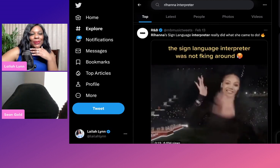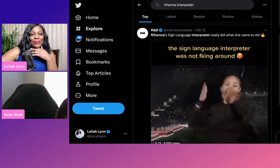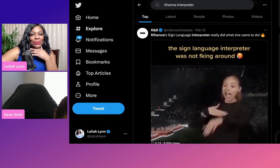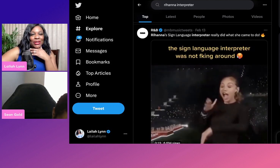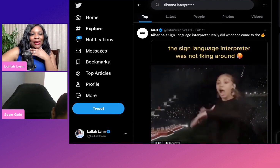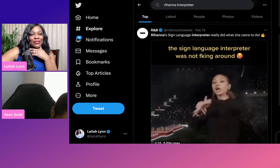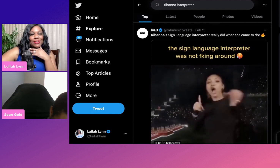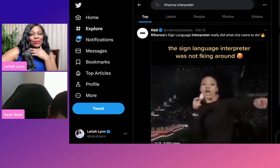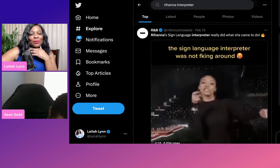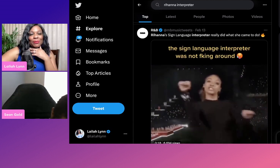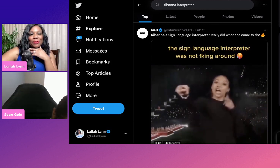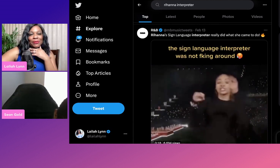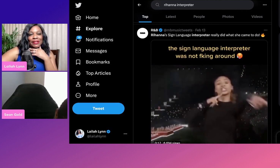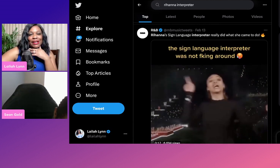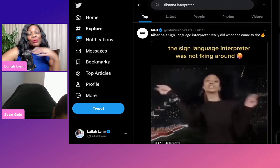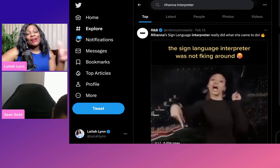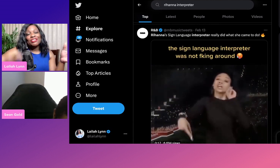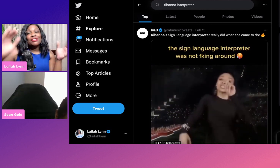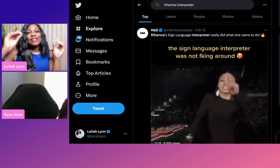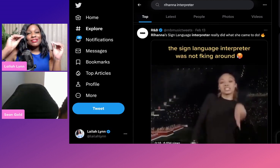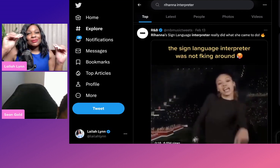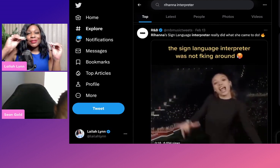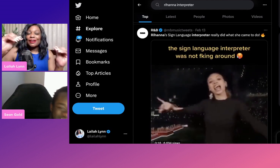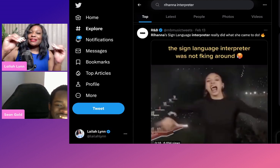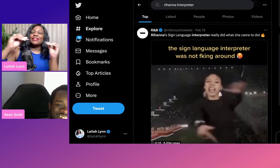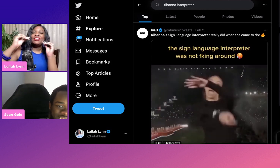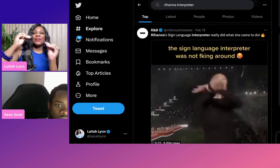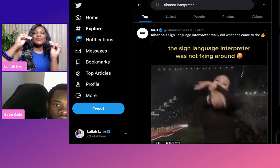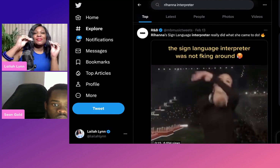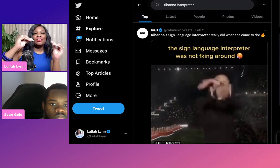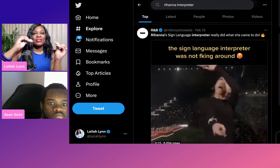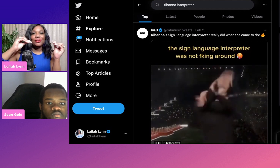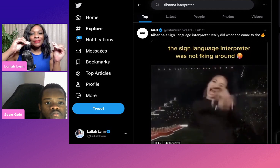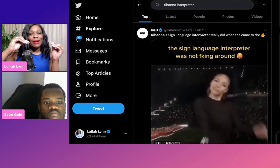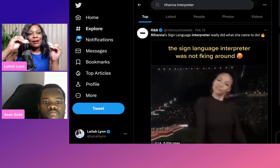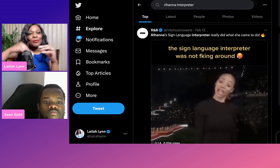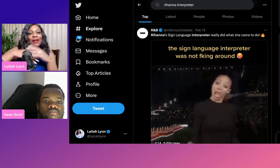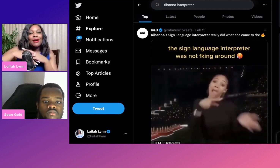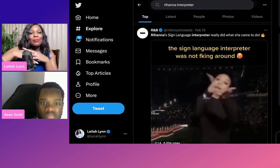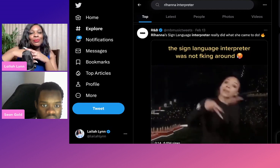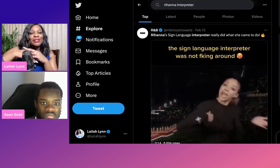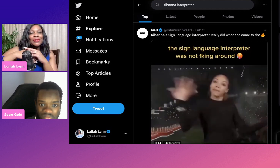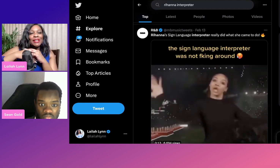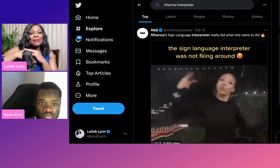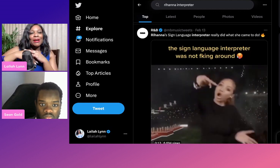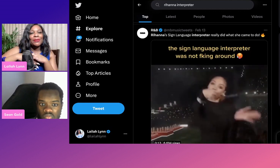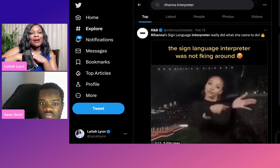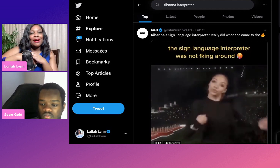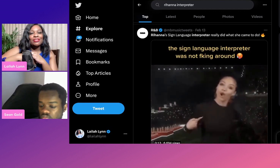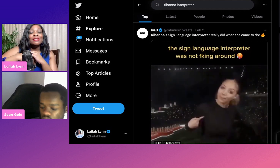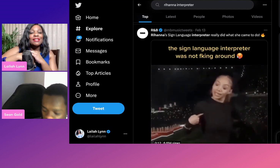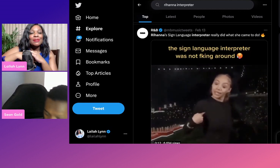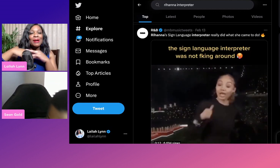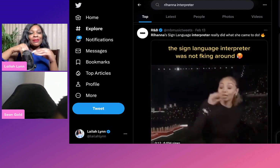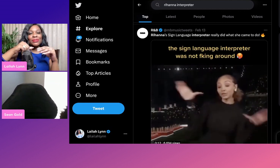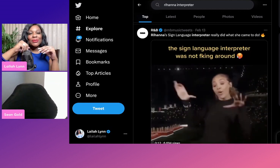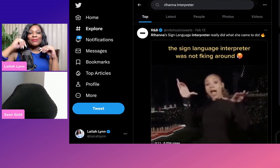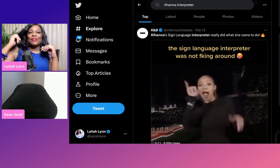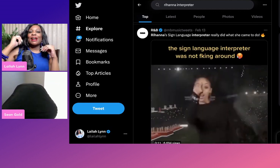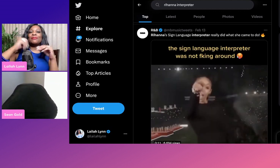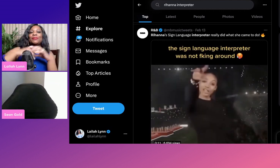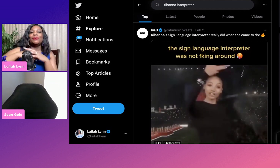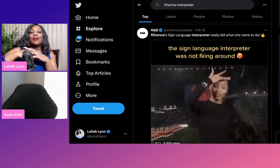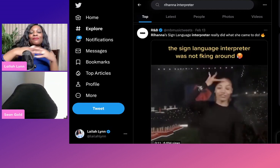your thoughts on Rihanna's Super Bowl? Well, I shouldn't say just Rihanna, because she also did Shirley Ralph. But what do you think about Justina Miles